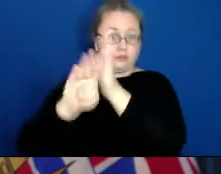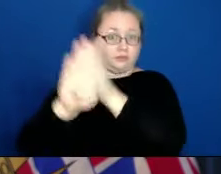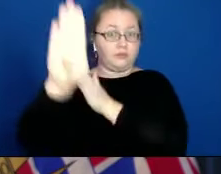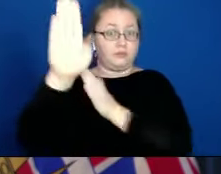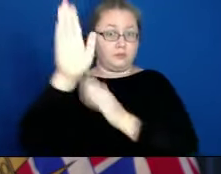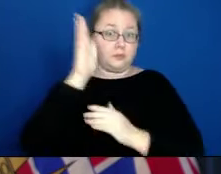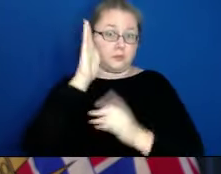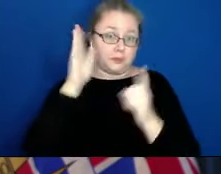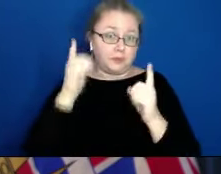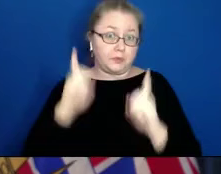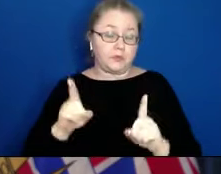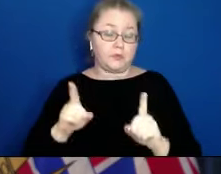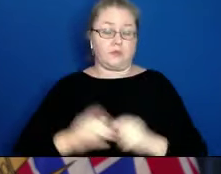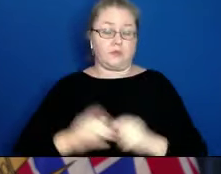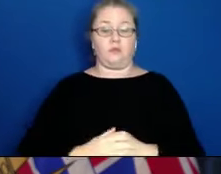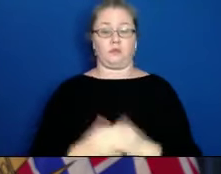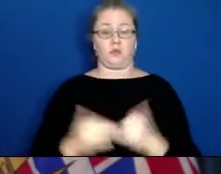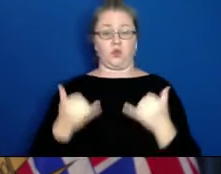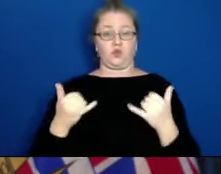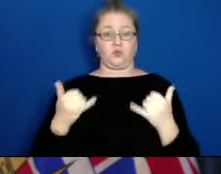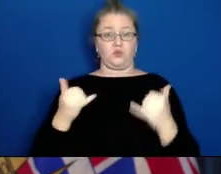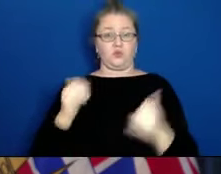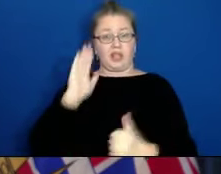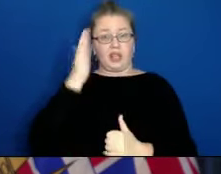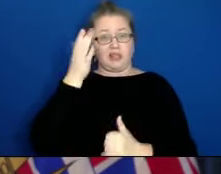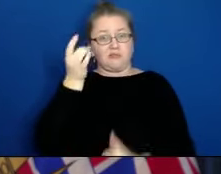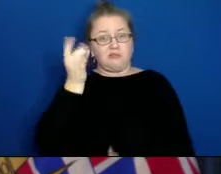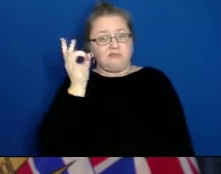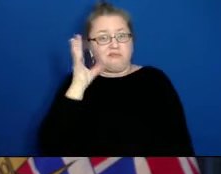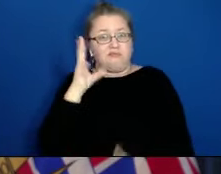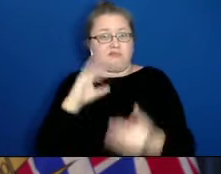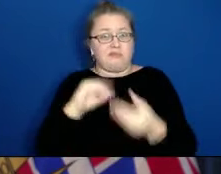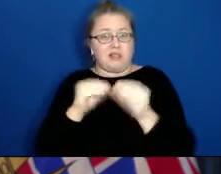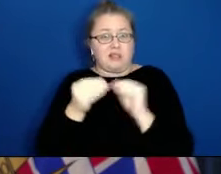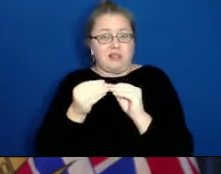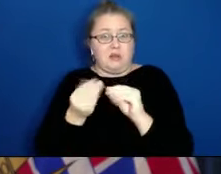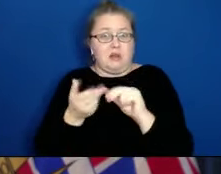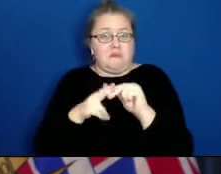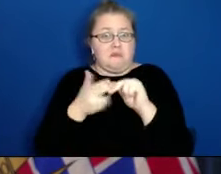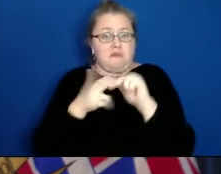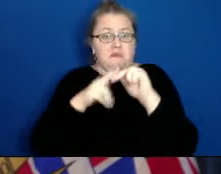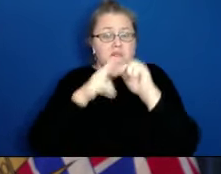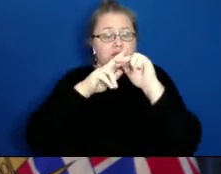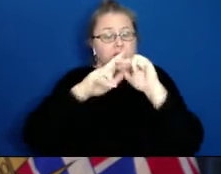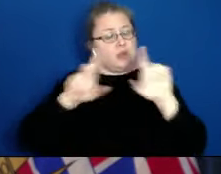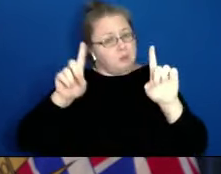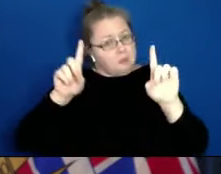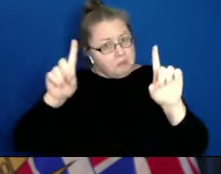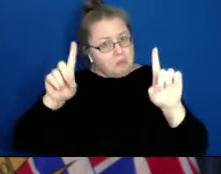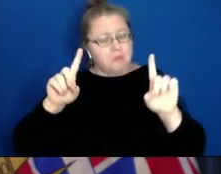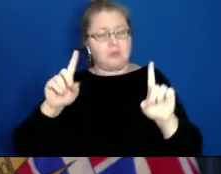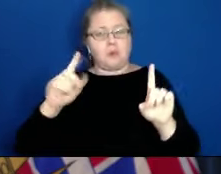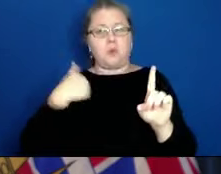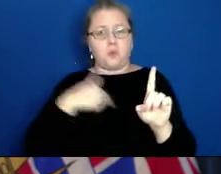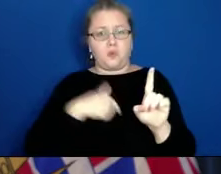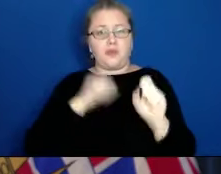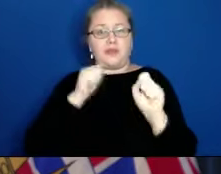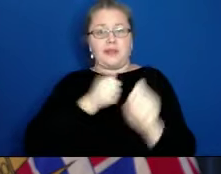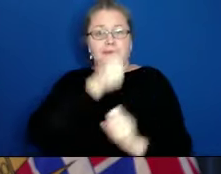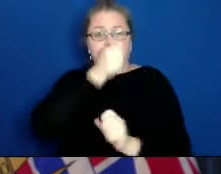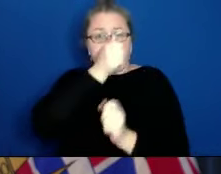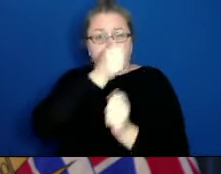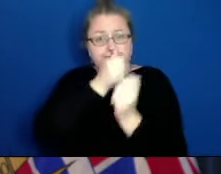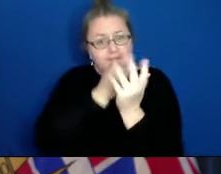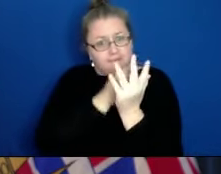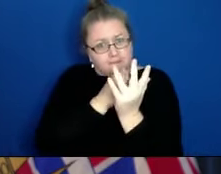may be today, I remain confident and I know we will get through this. But we need to take more